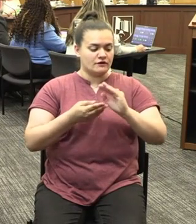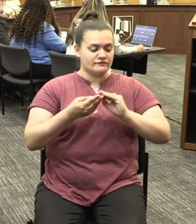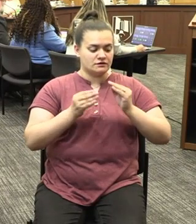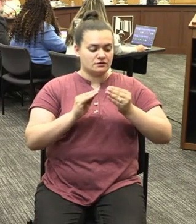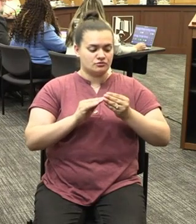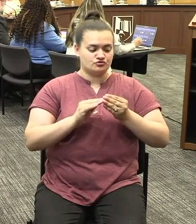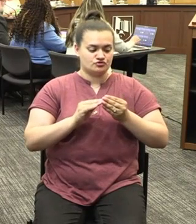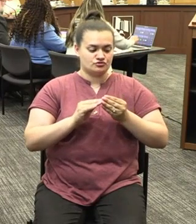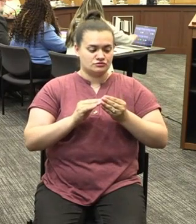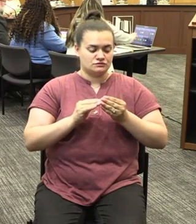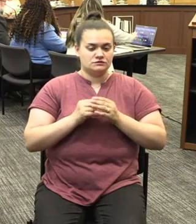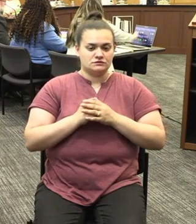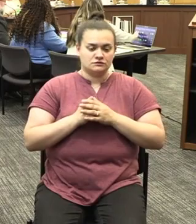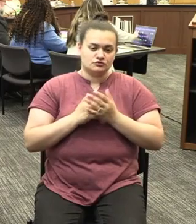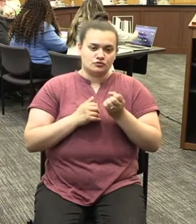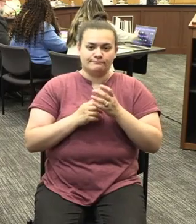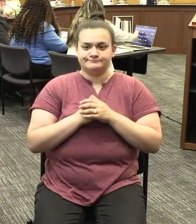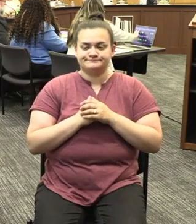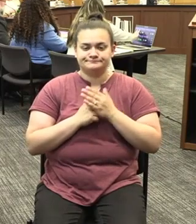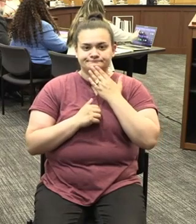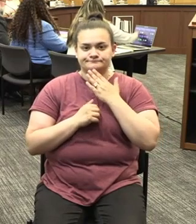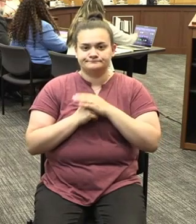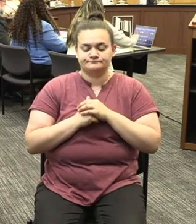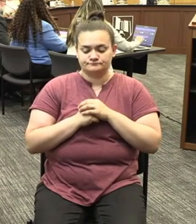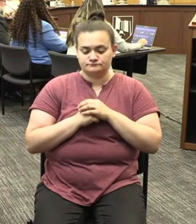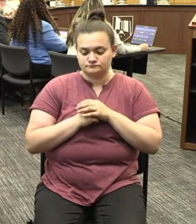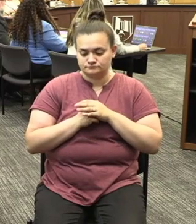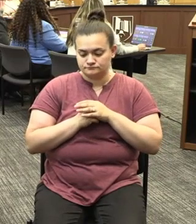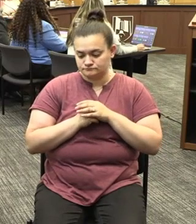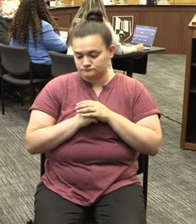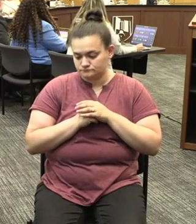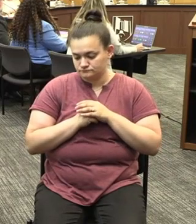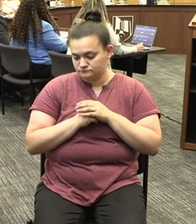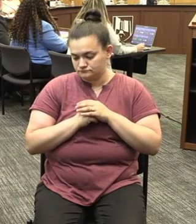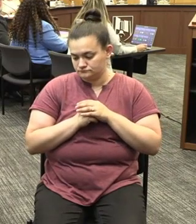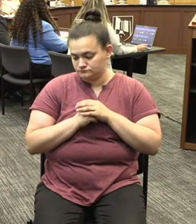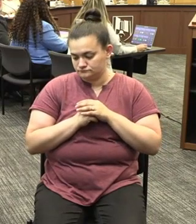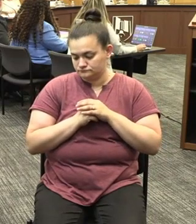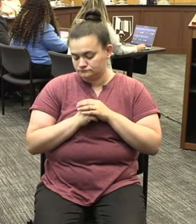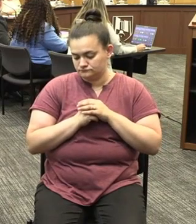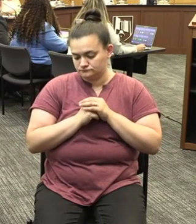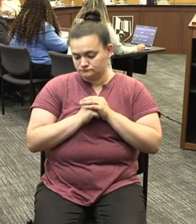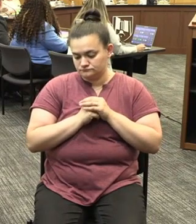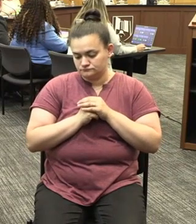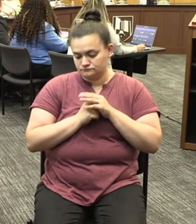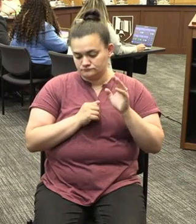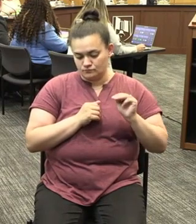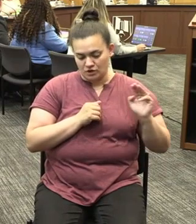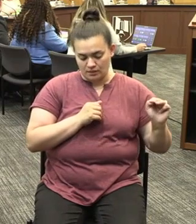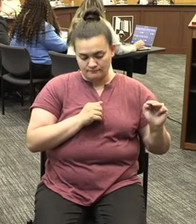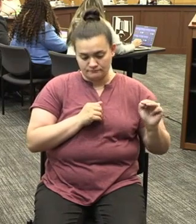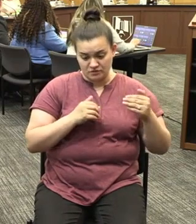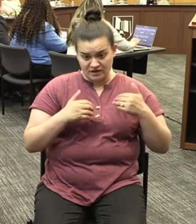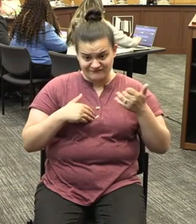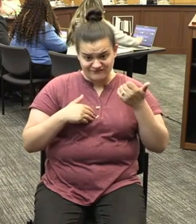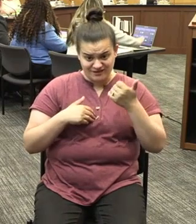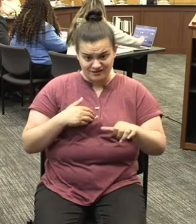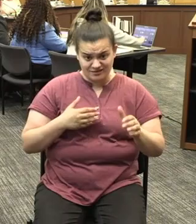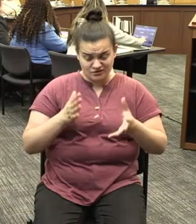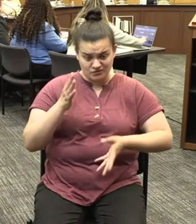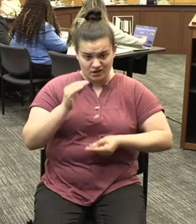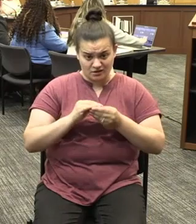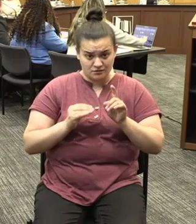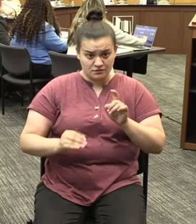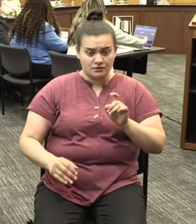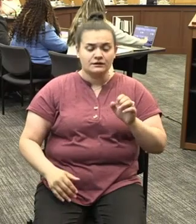have prepared. So thank you. Thank you very much. Trustee McCollum, do you have anything to add?